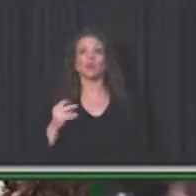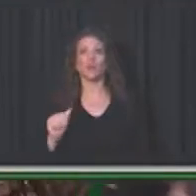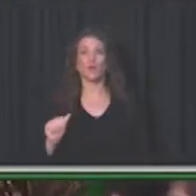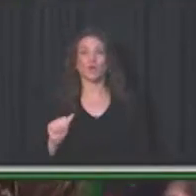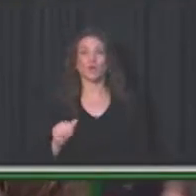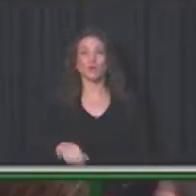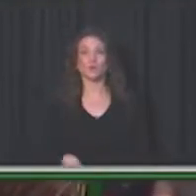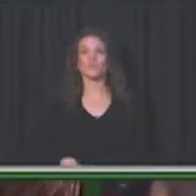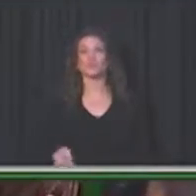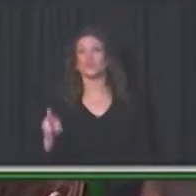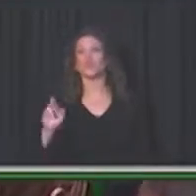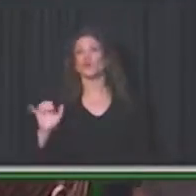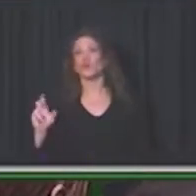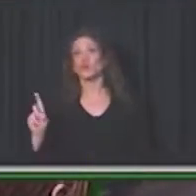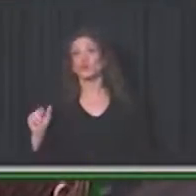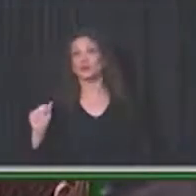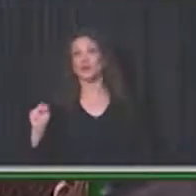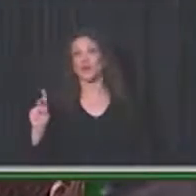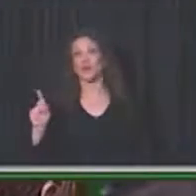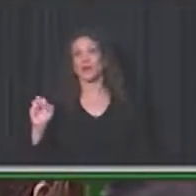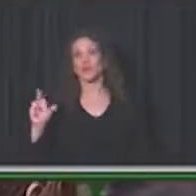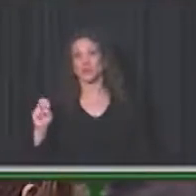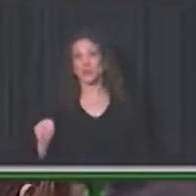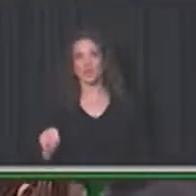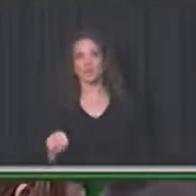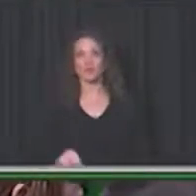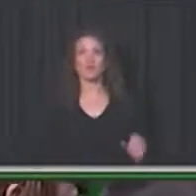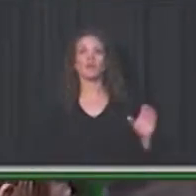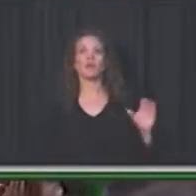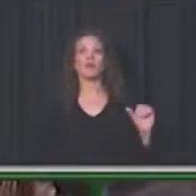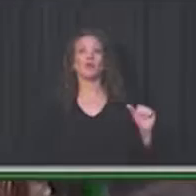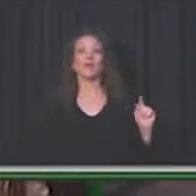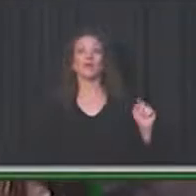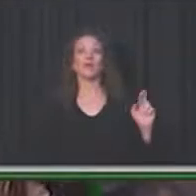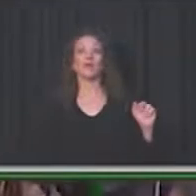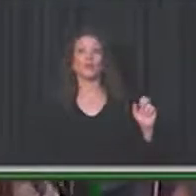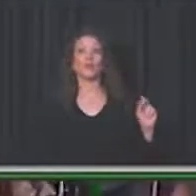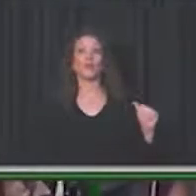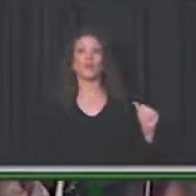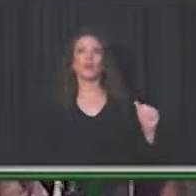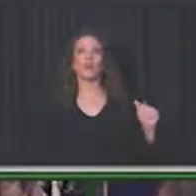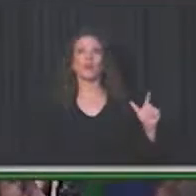Richard Anderson. Katrina Alanis.